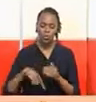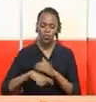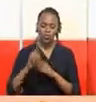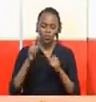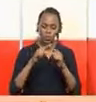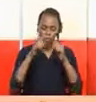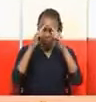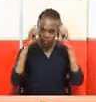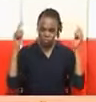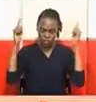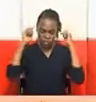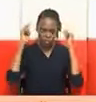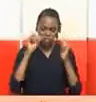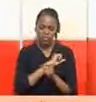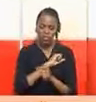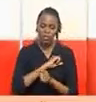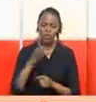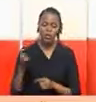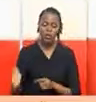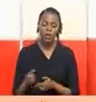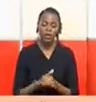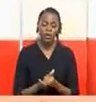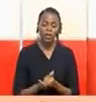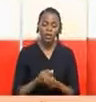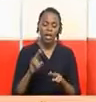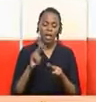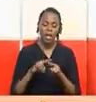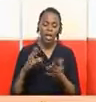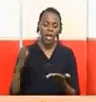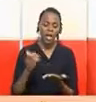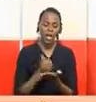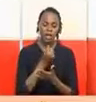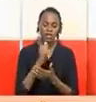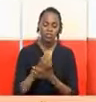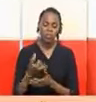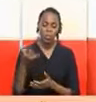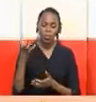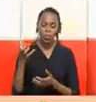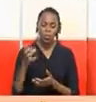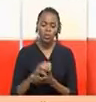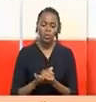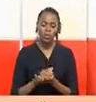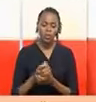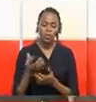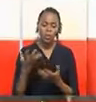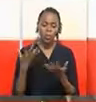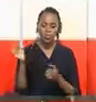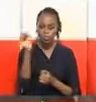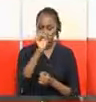My sister here has also been nominated for a basketball award at her secondary school.